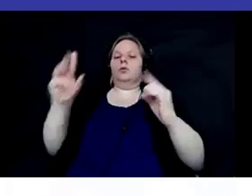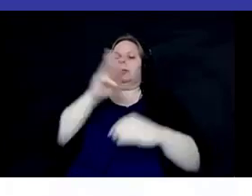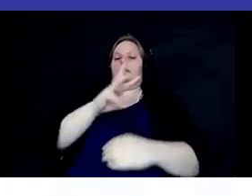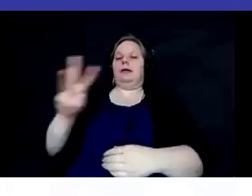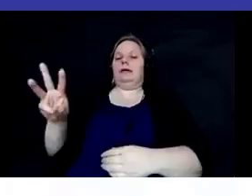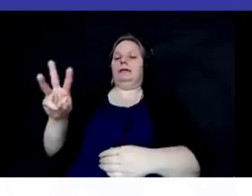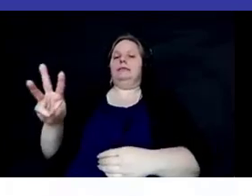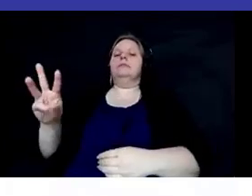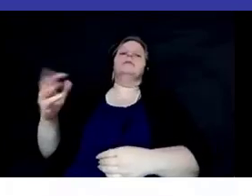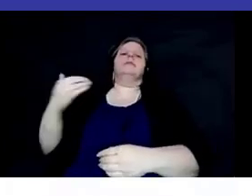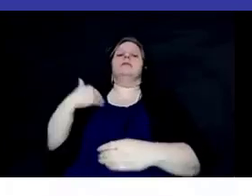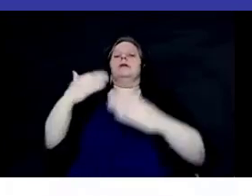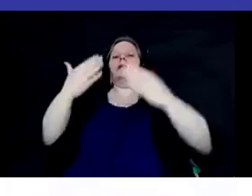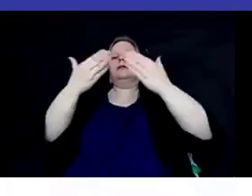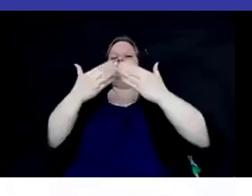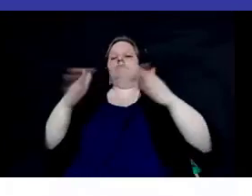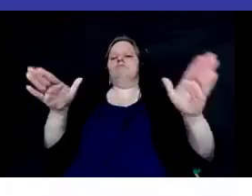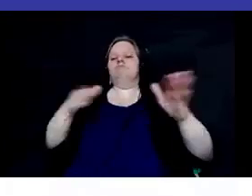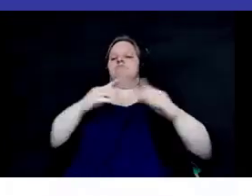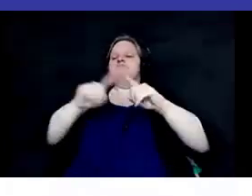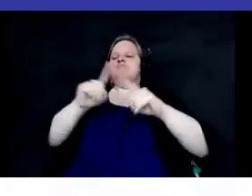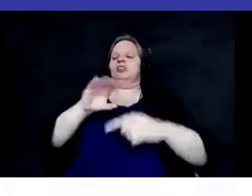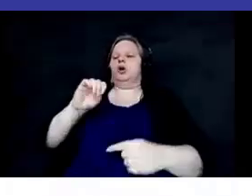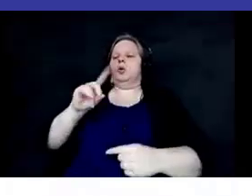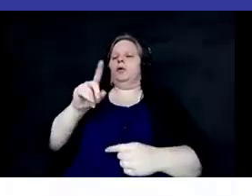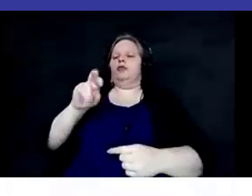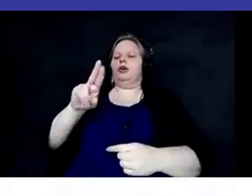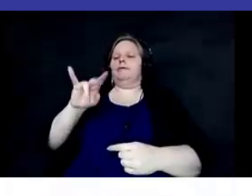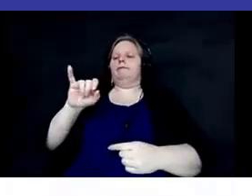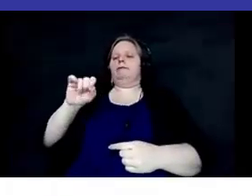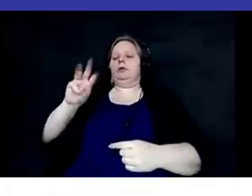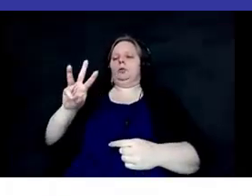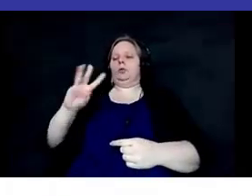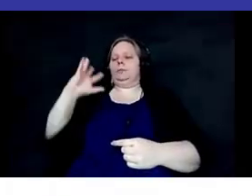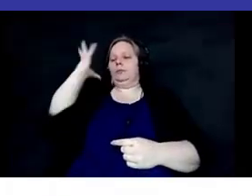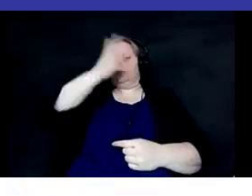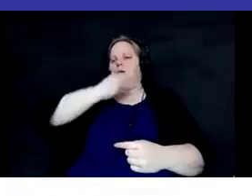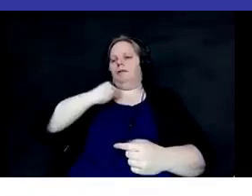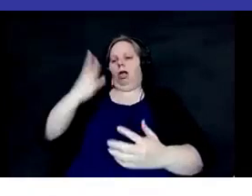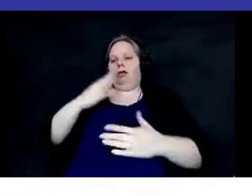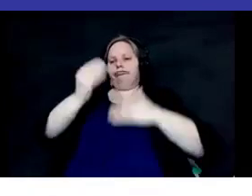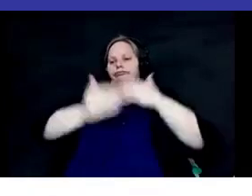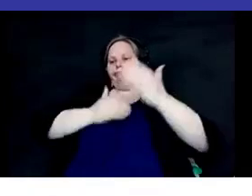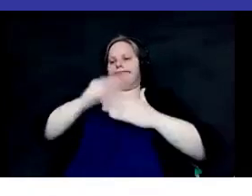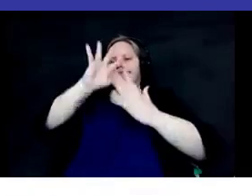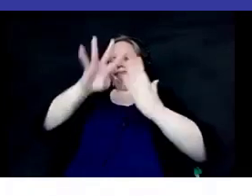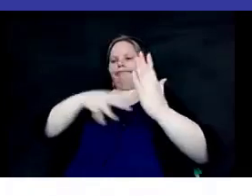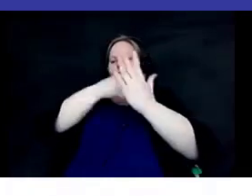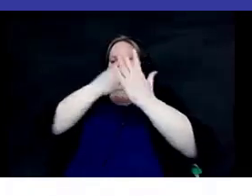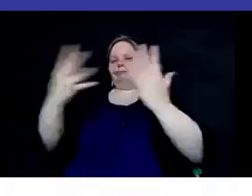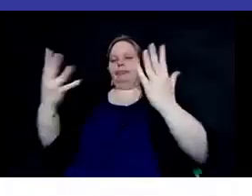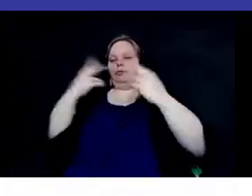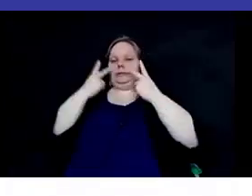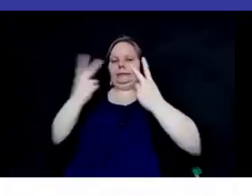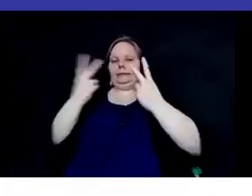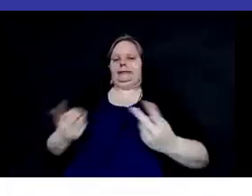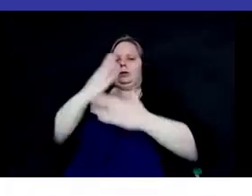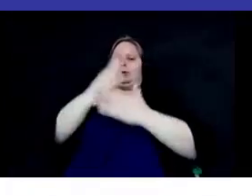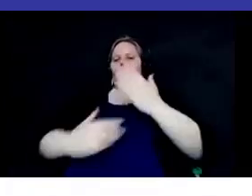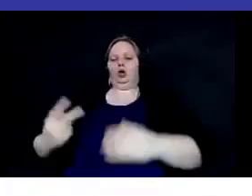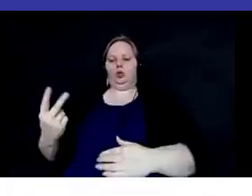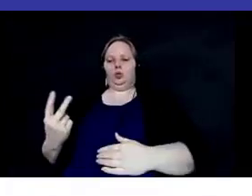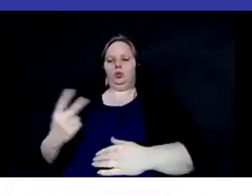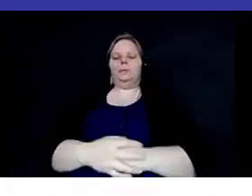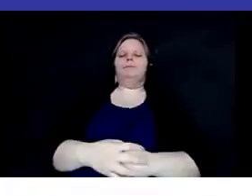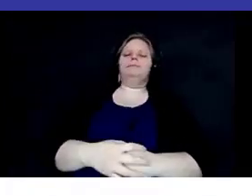an overview that includes a really beautiful process chart. You're going to hear about that in part 2 webinar. There's a